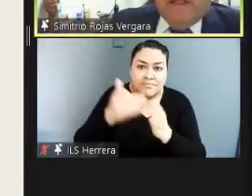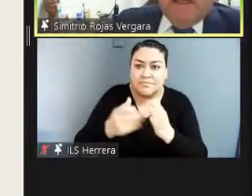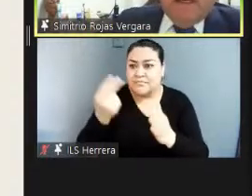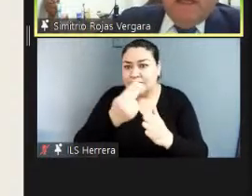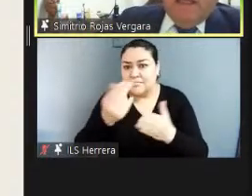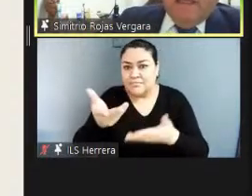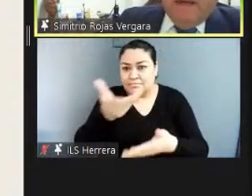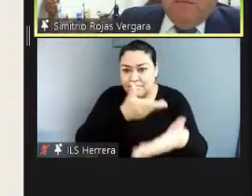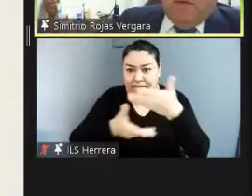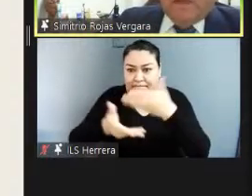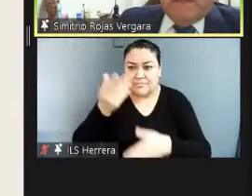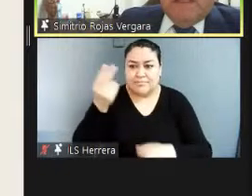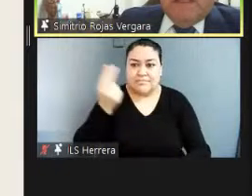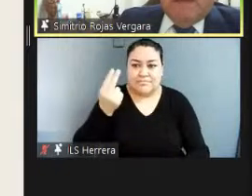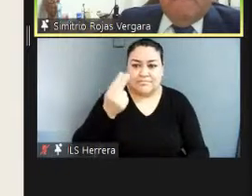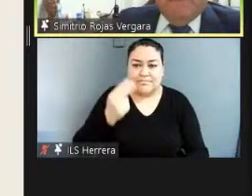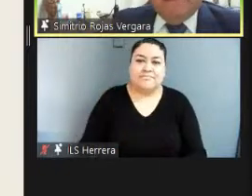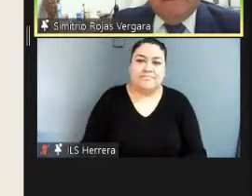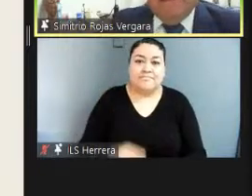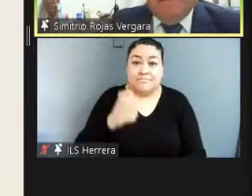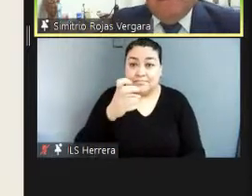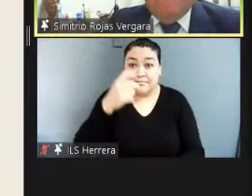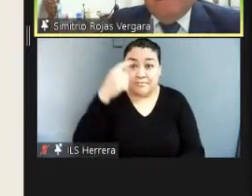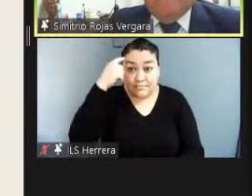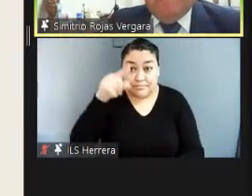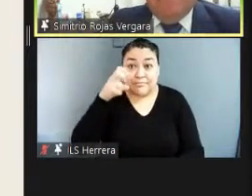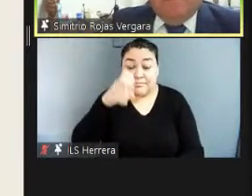to be coincidental regarding the needs that